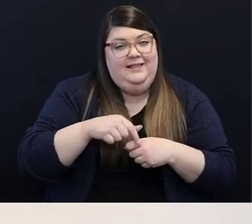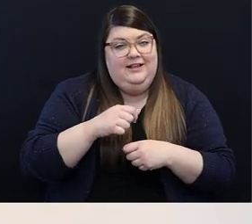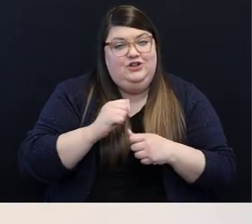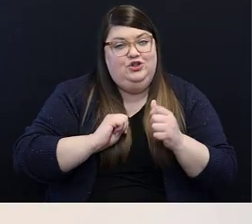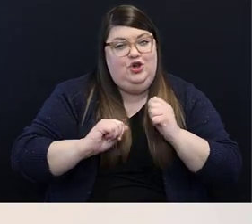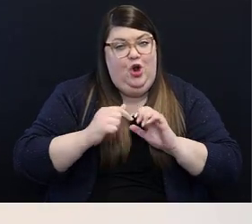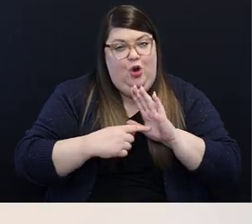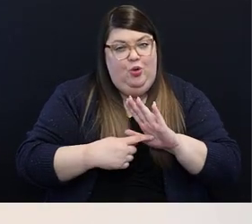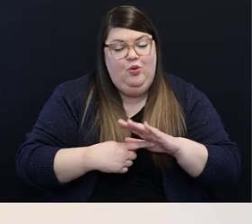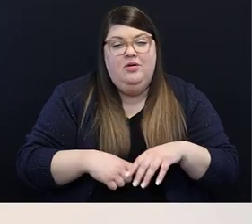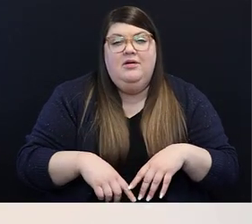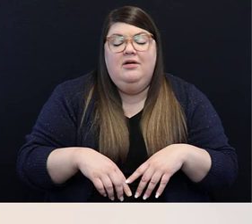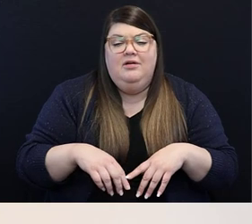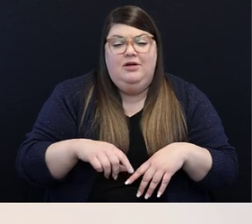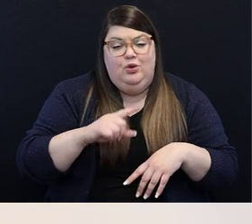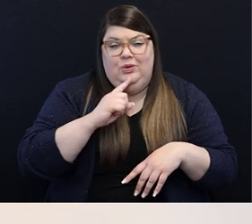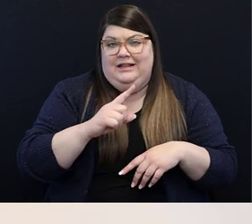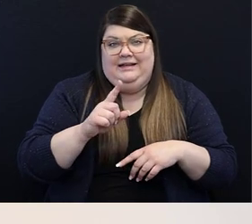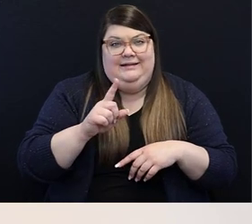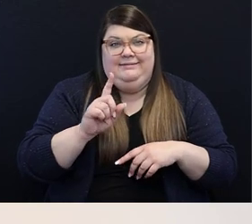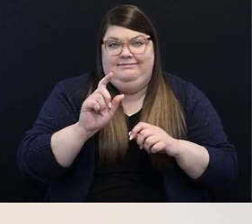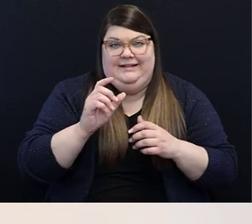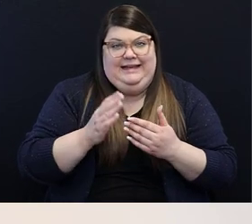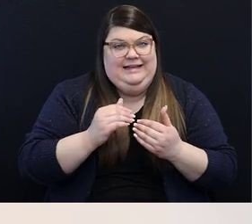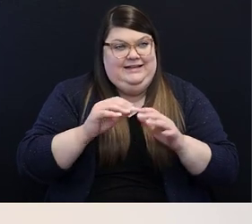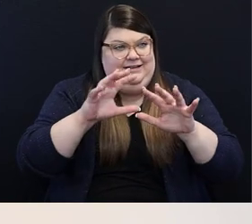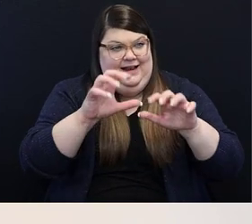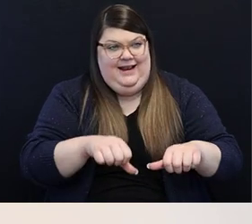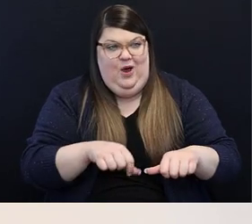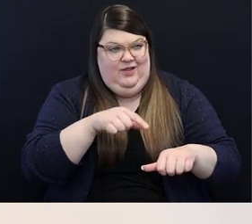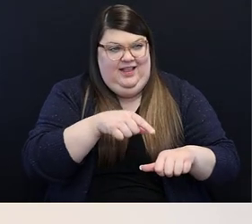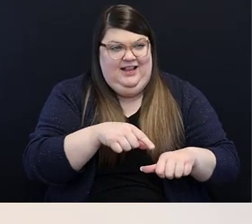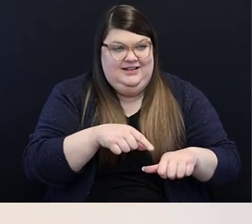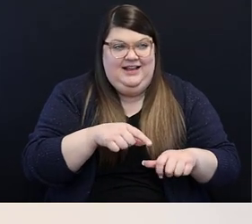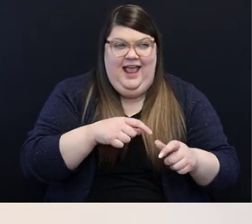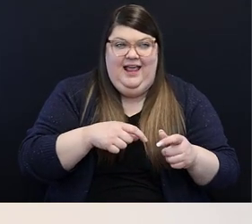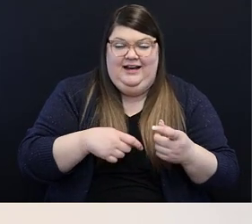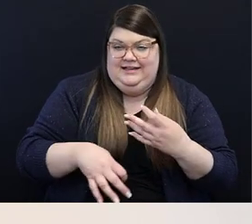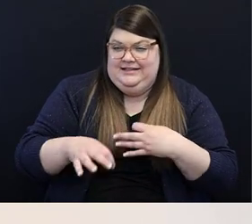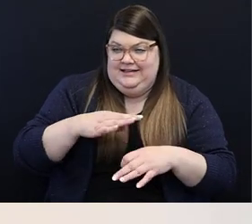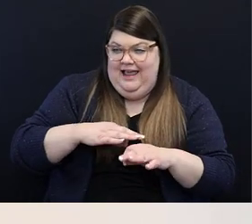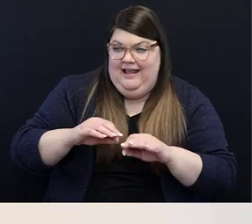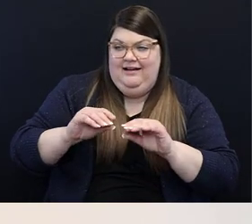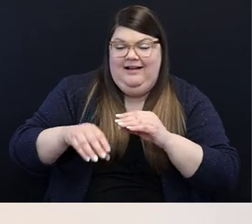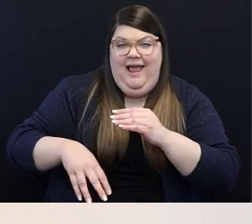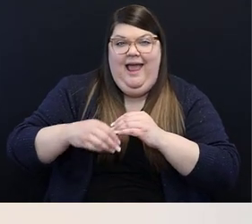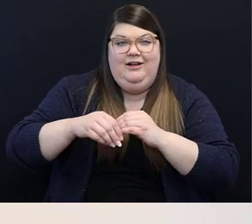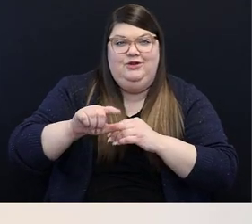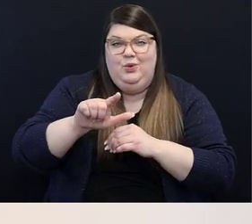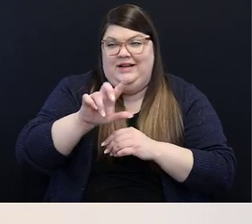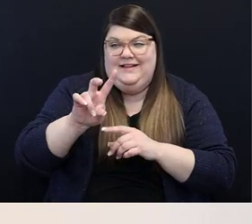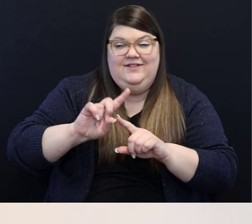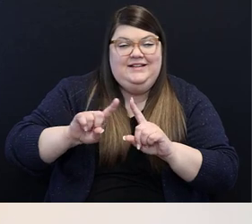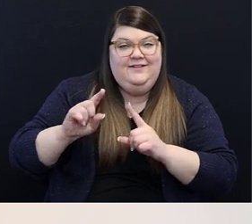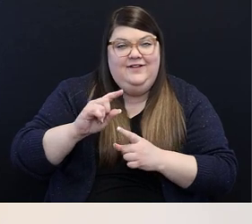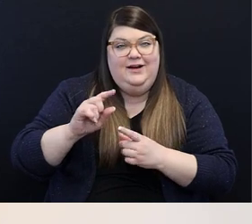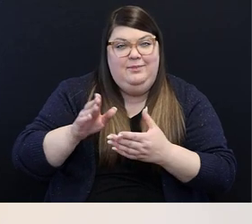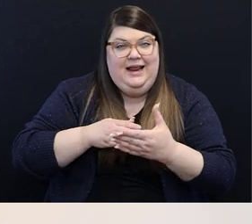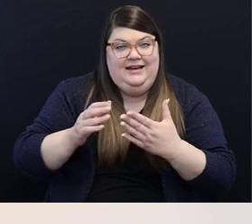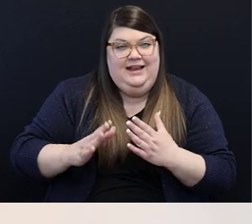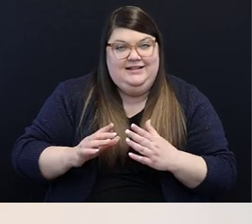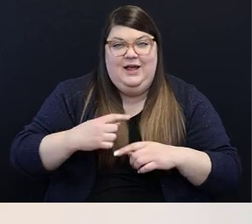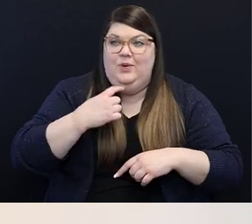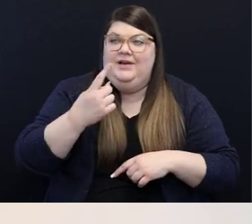we could easily, like, take this down and do 27 other paintings that would look completely different and tell a really different version. And that's something